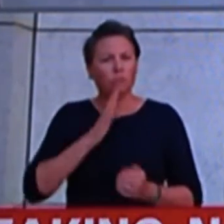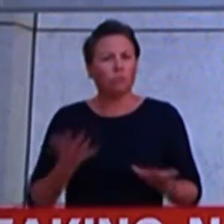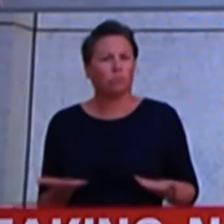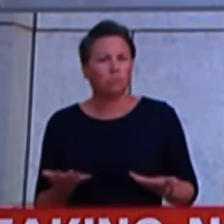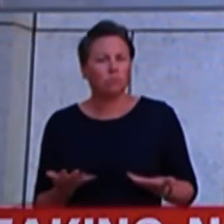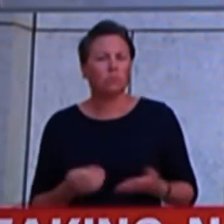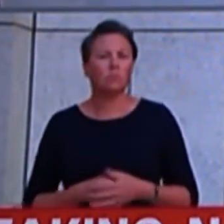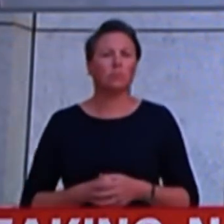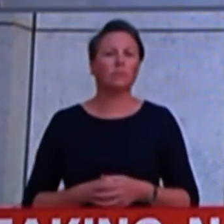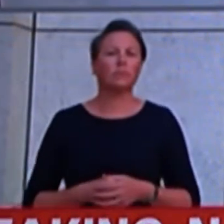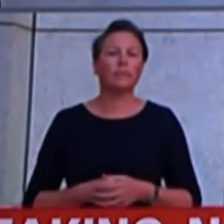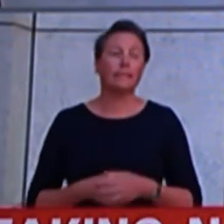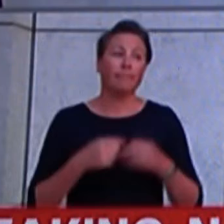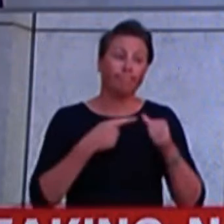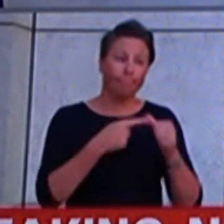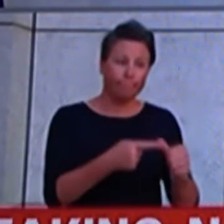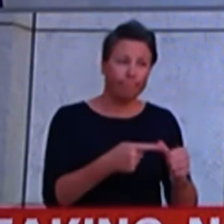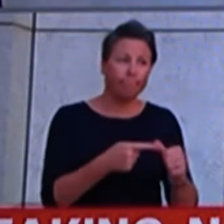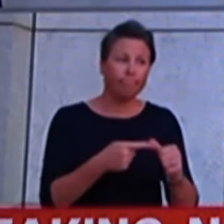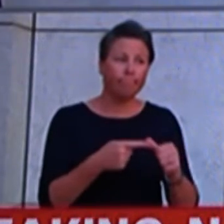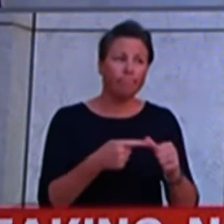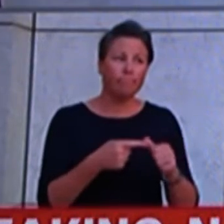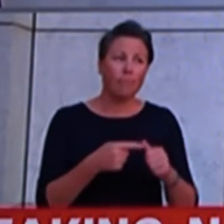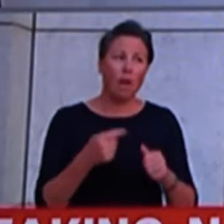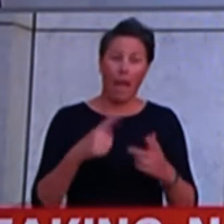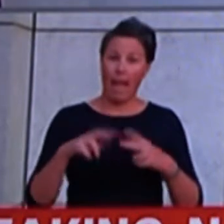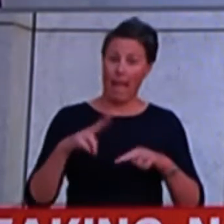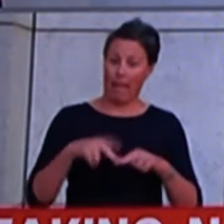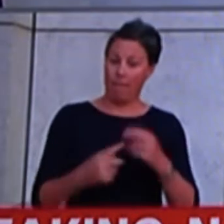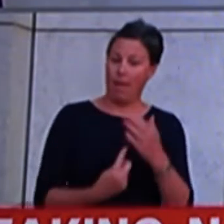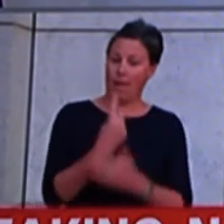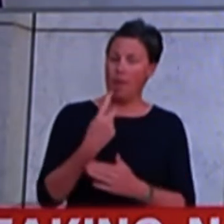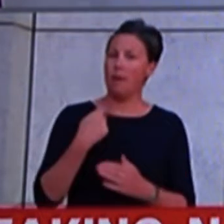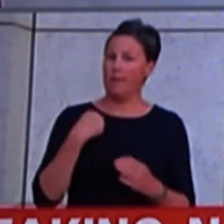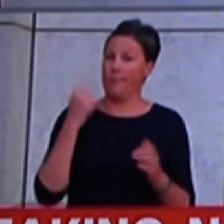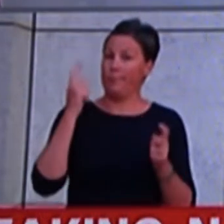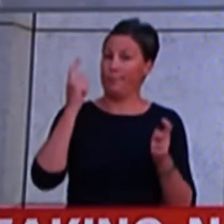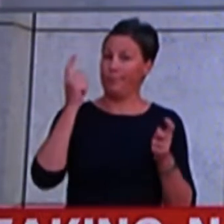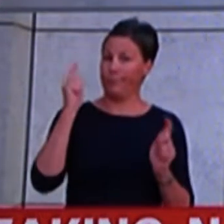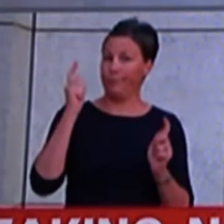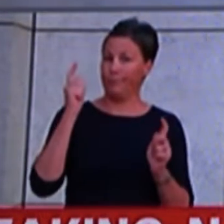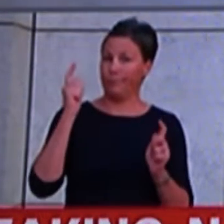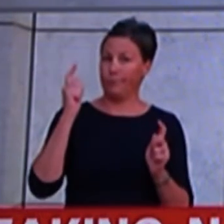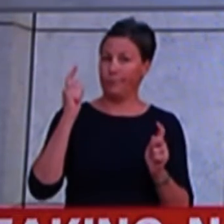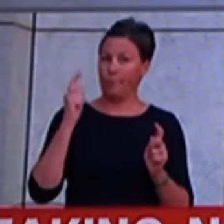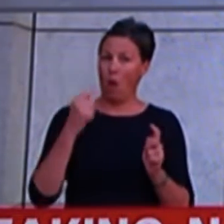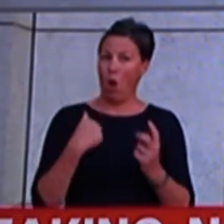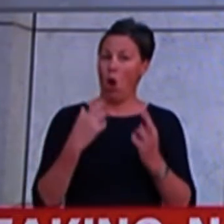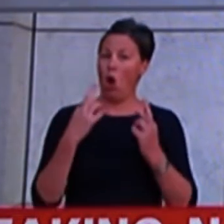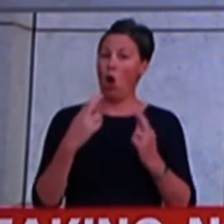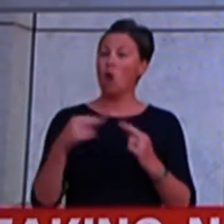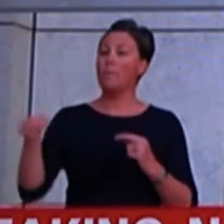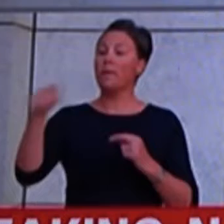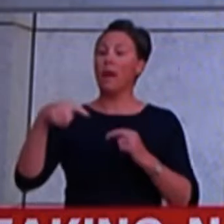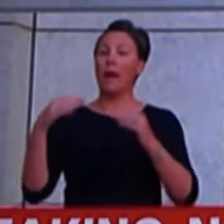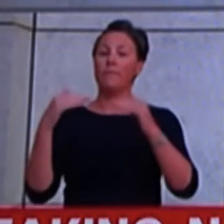by employers that was coercive, and be very keen for that to be relayed to Fair Work and the